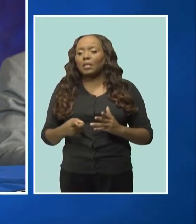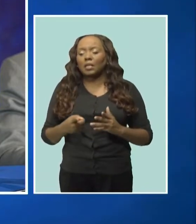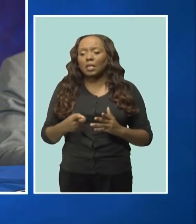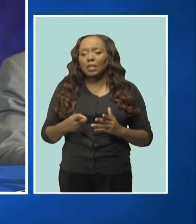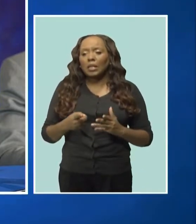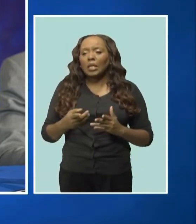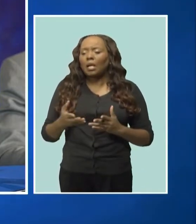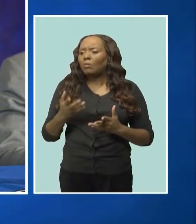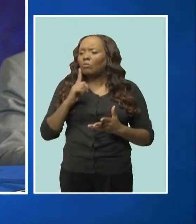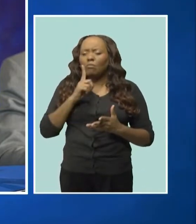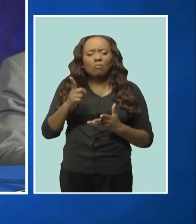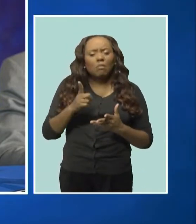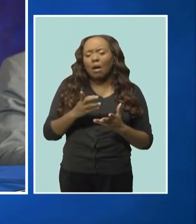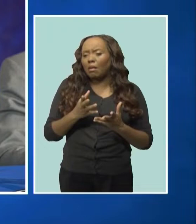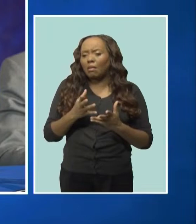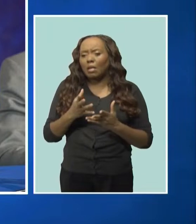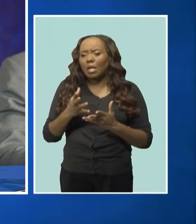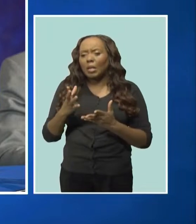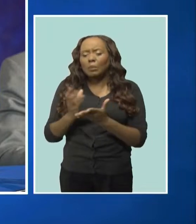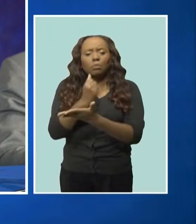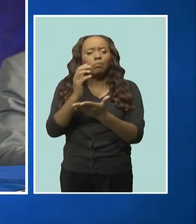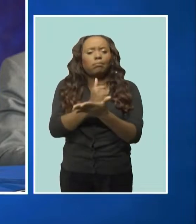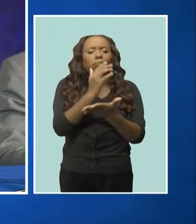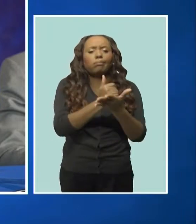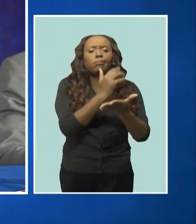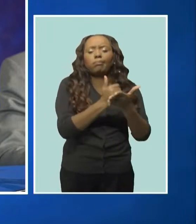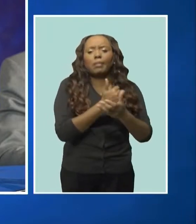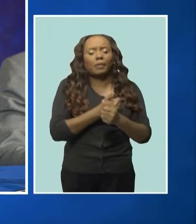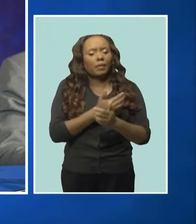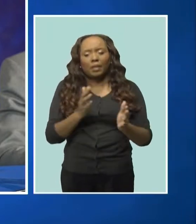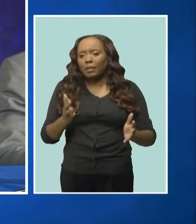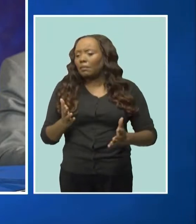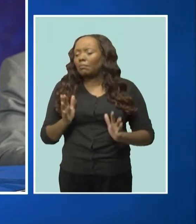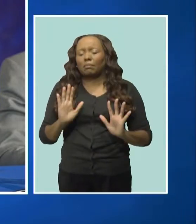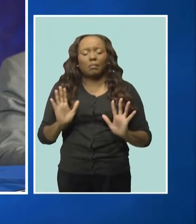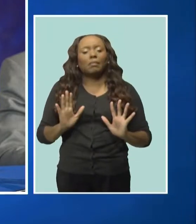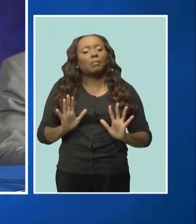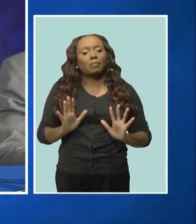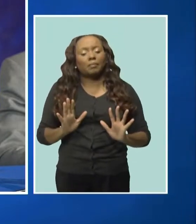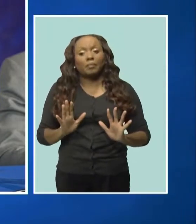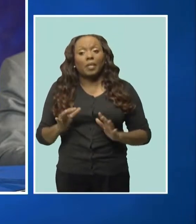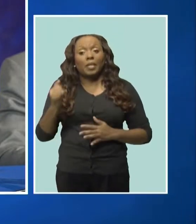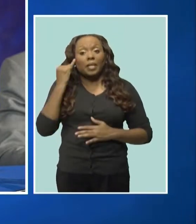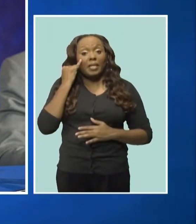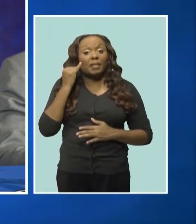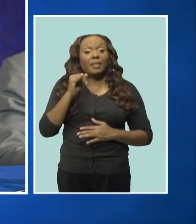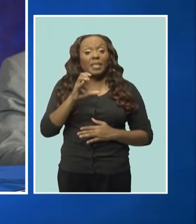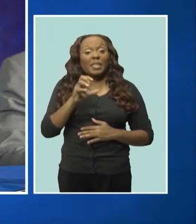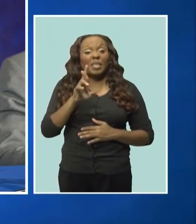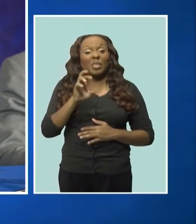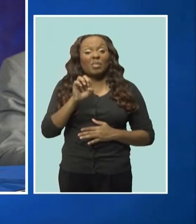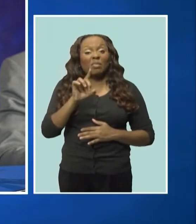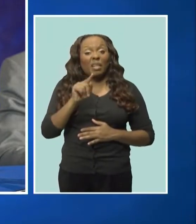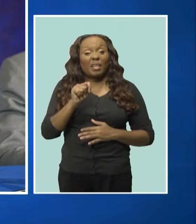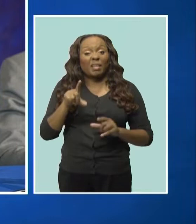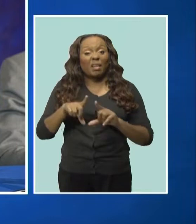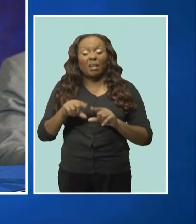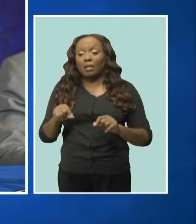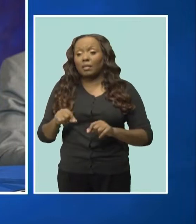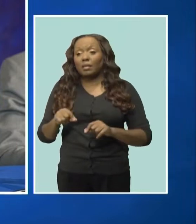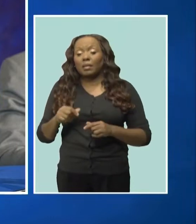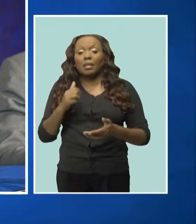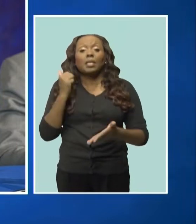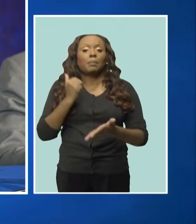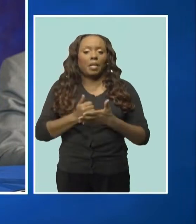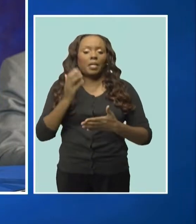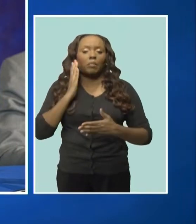things that are reliable, have met the test of time, and doesn't compromise any way our financial stability. So I'm on board